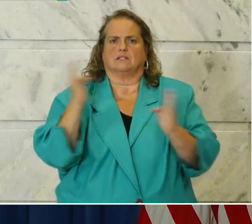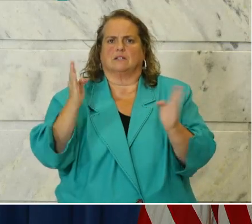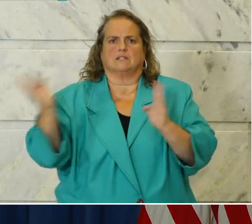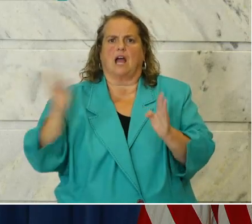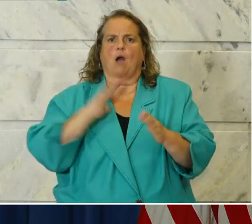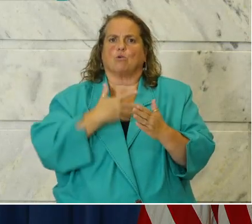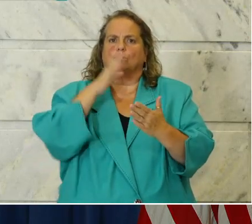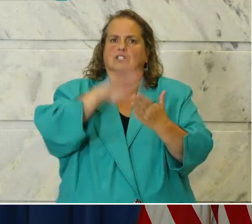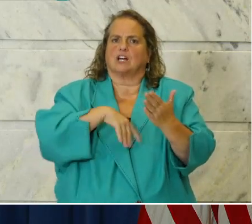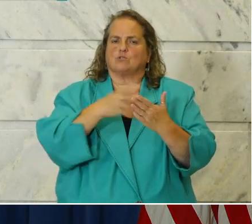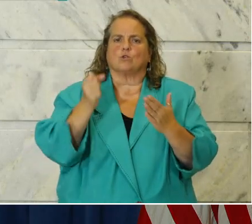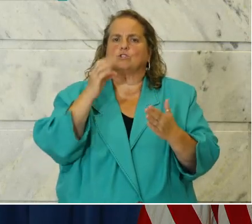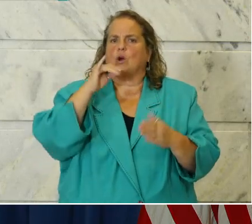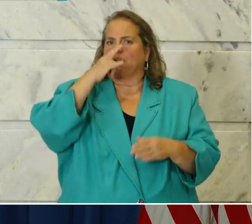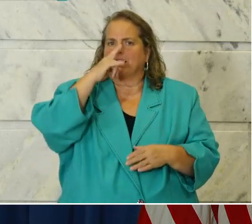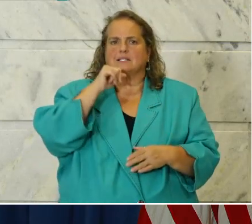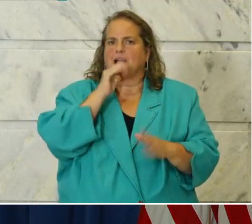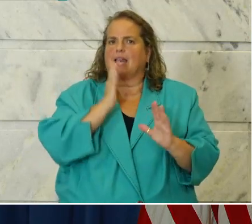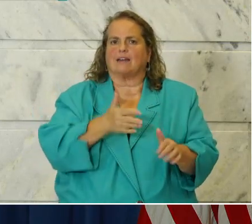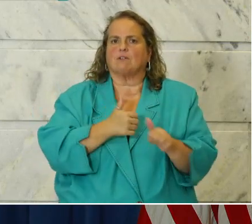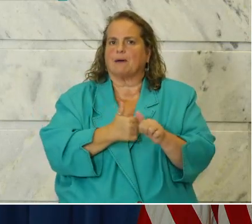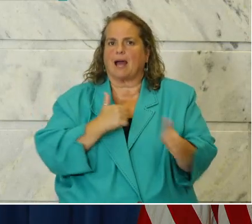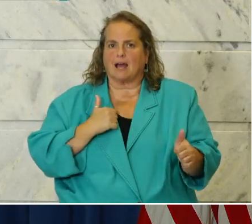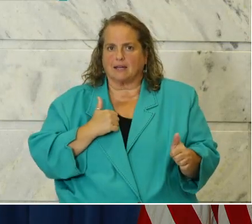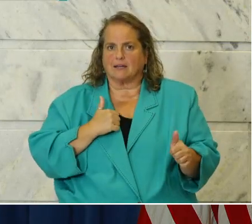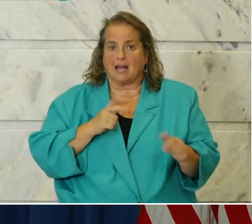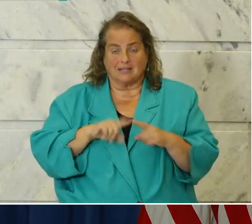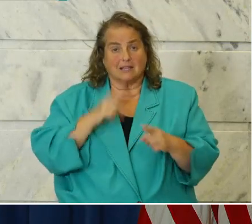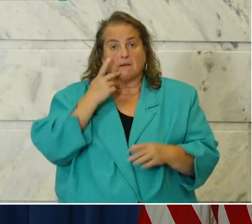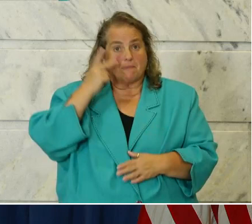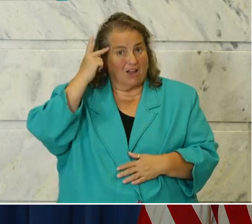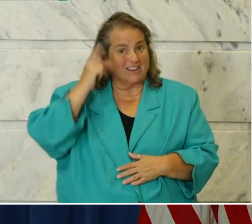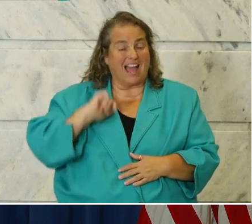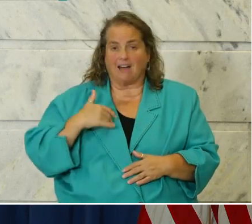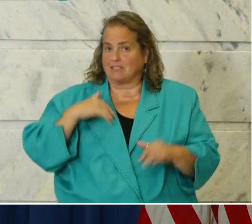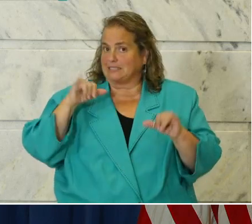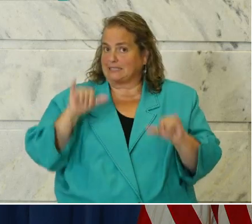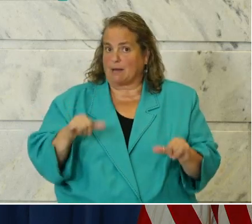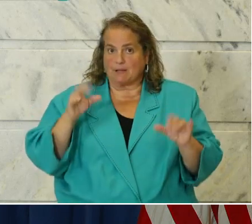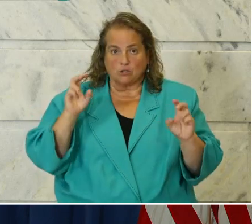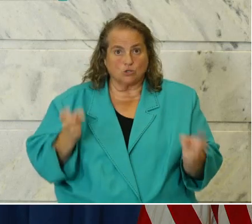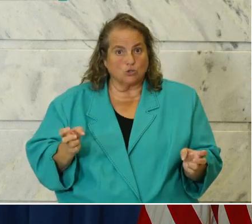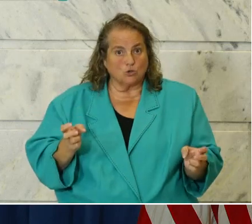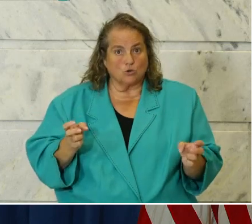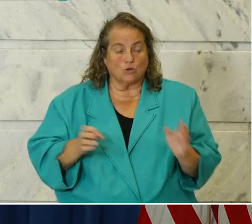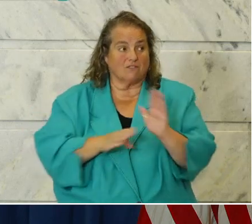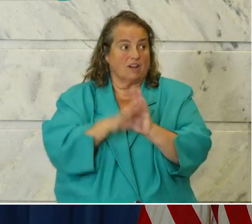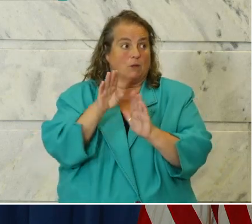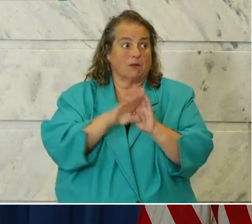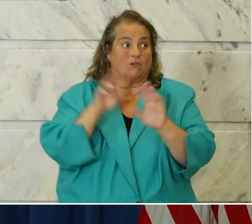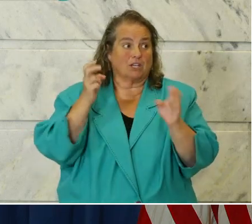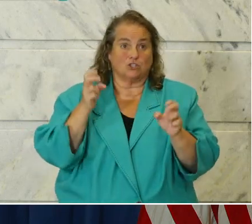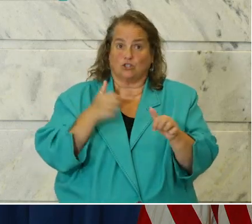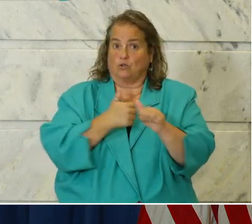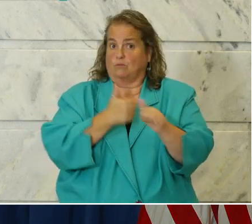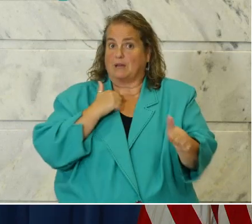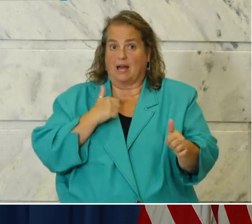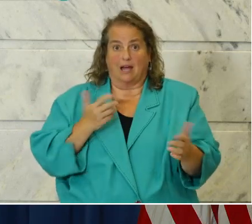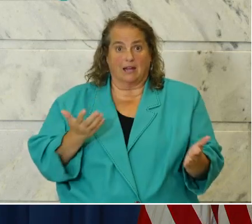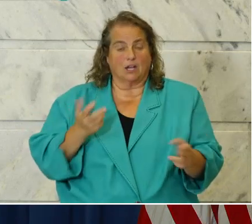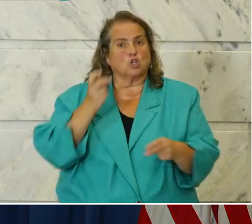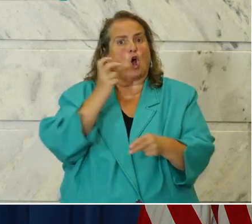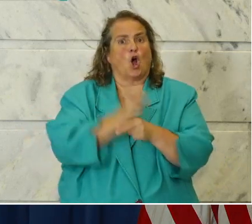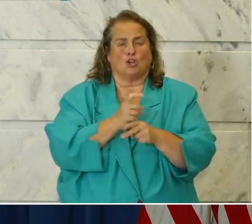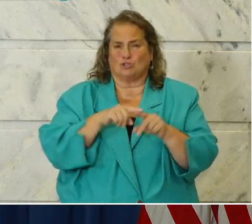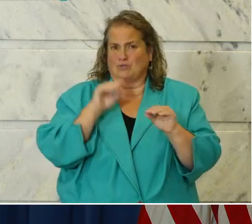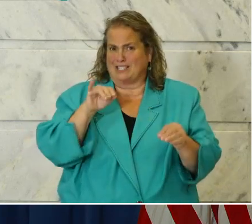behind. And so as a parent, I'm going through this with them. It is hard. Teaching your kids math is